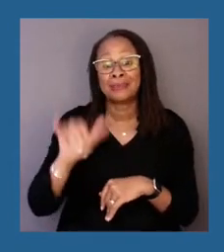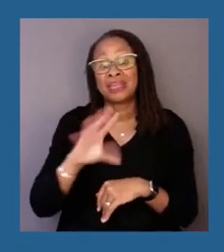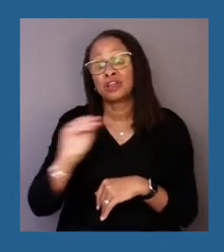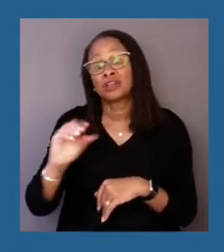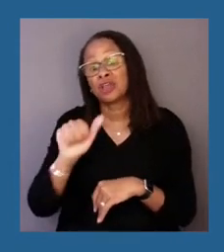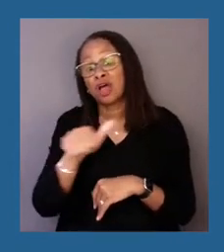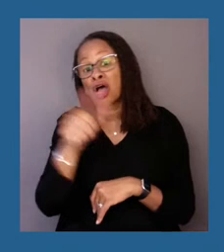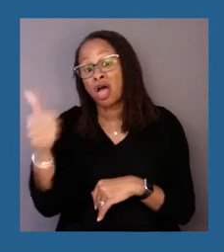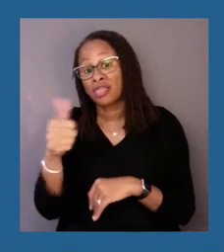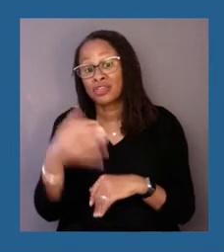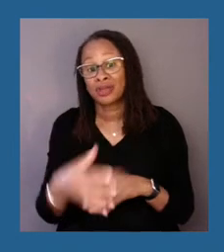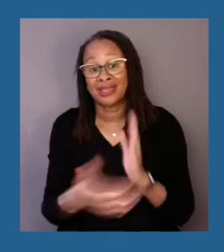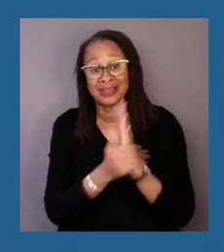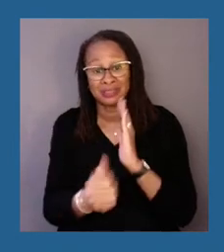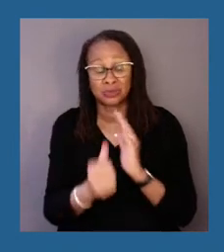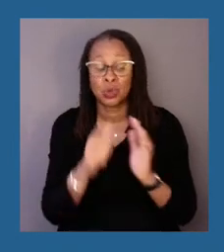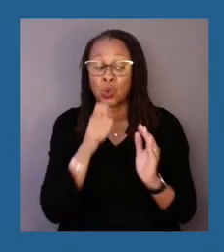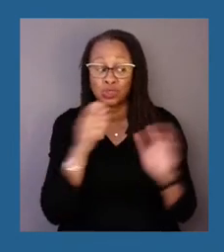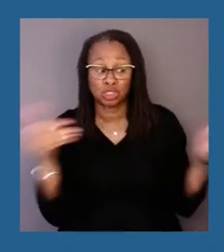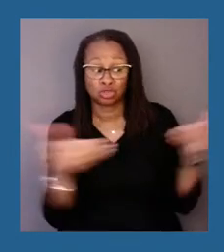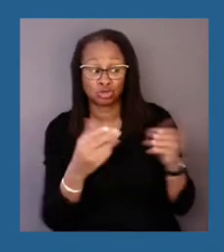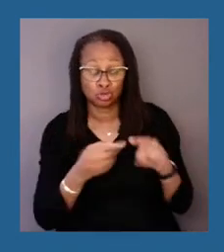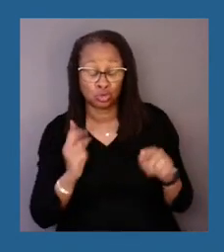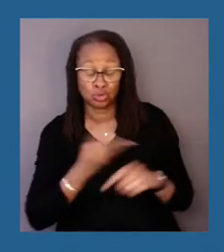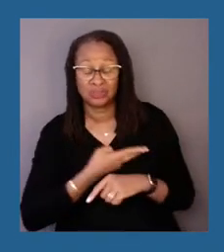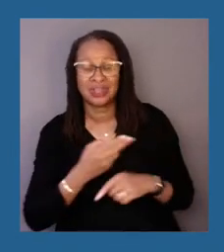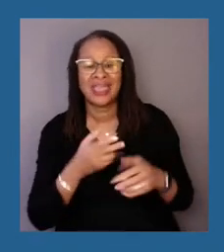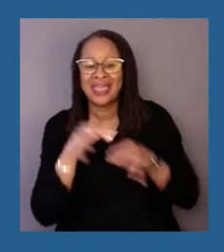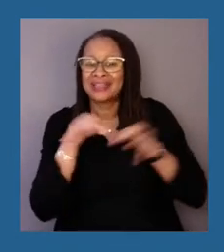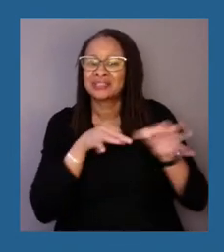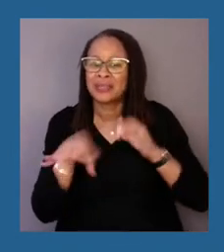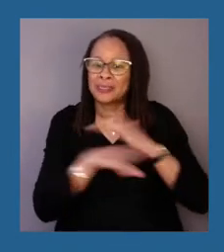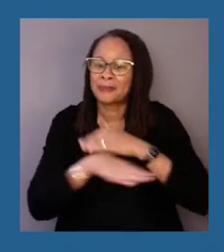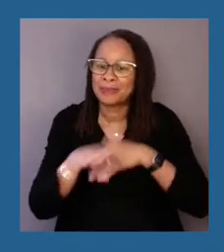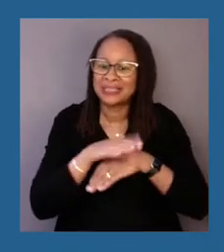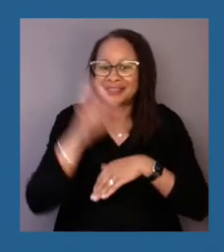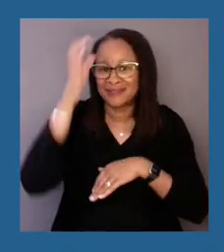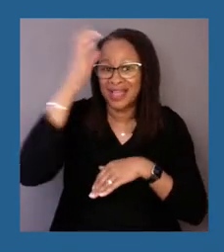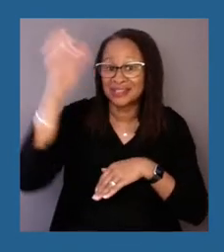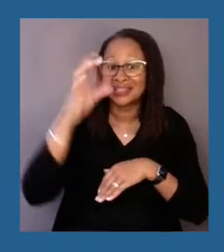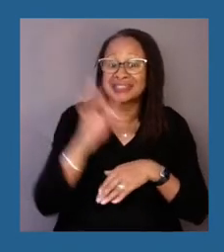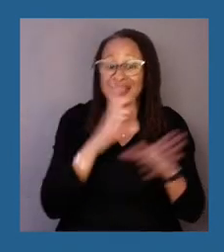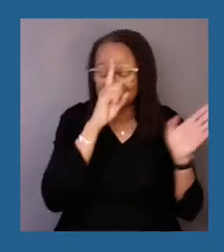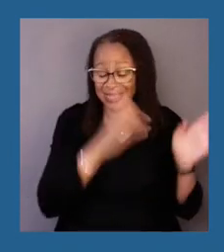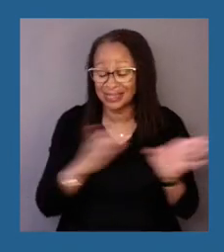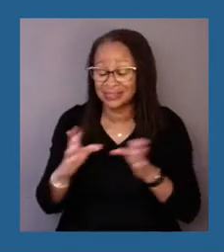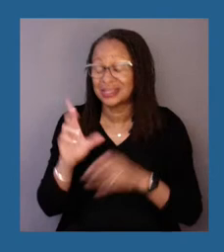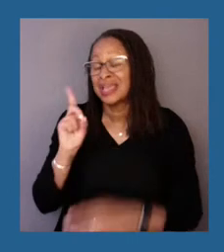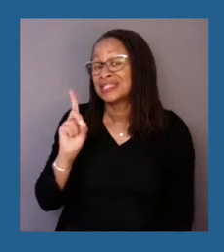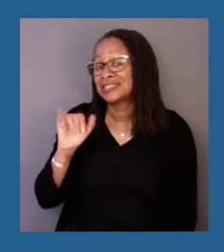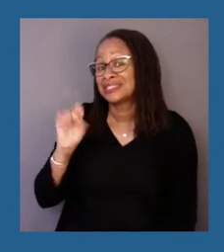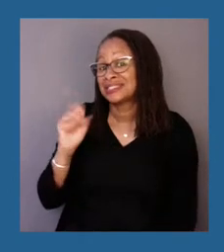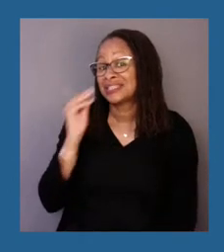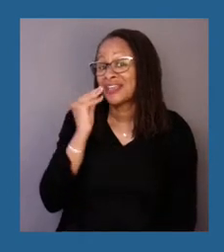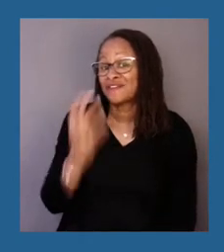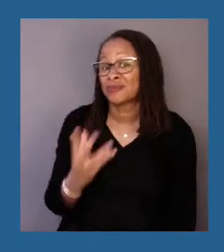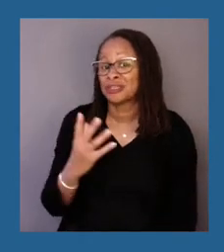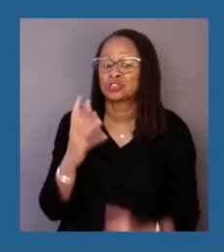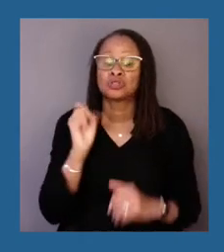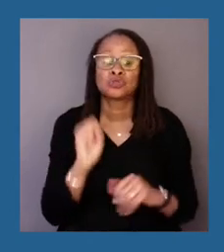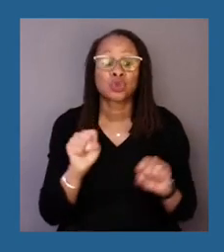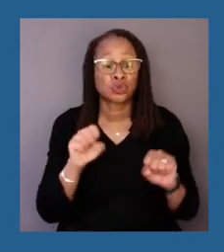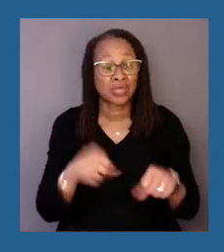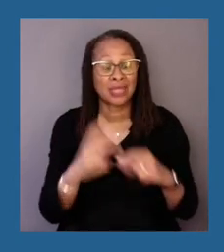she introduced us explain some of the basic tactics and concepts in fossil fuel disinformation, so you can build up your media literacy skills.